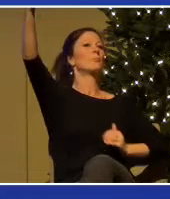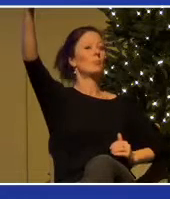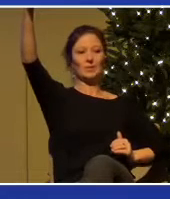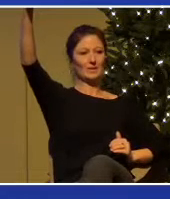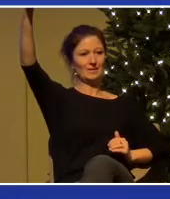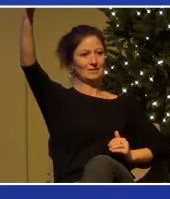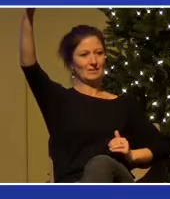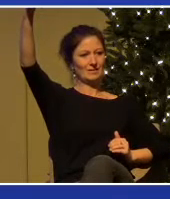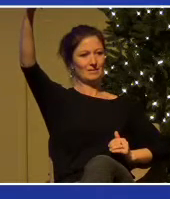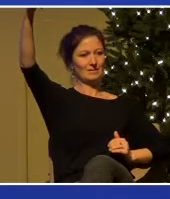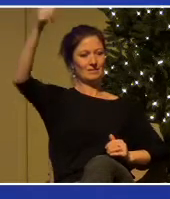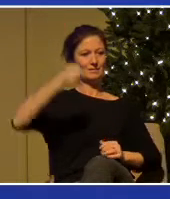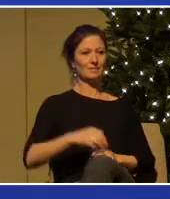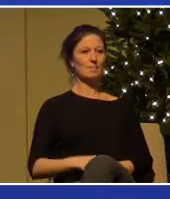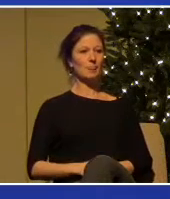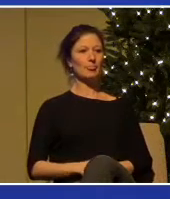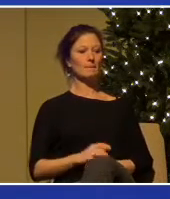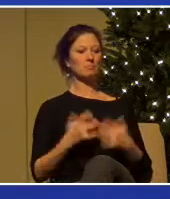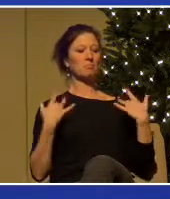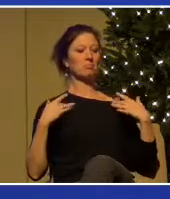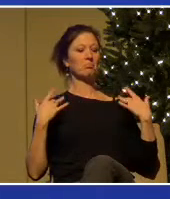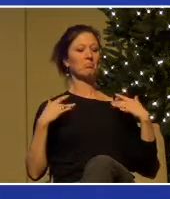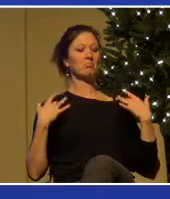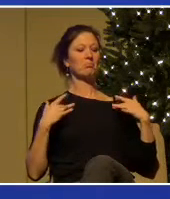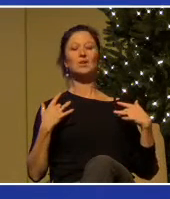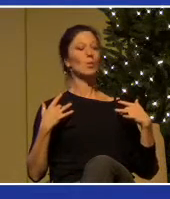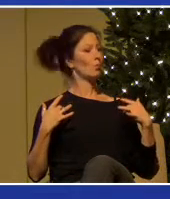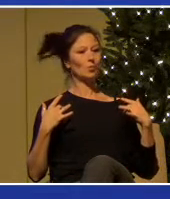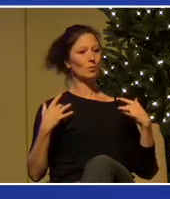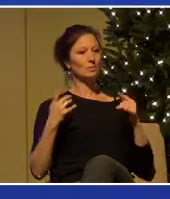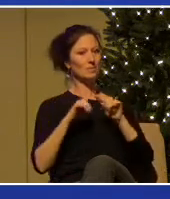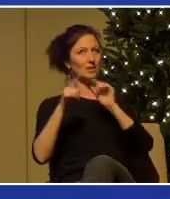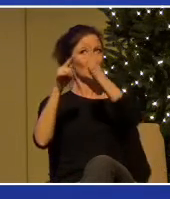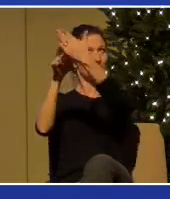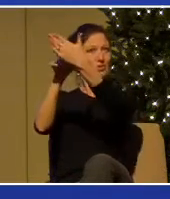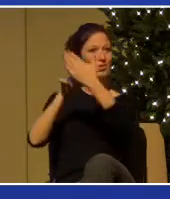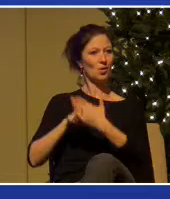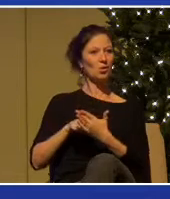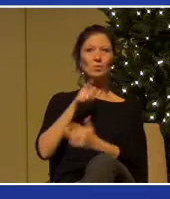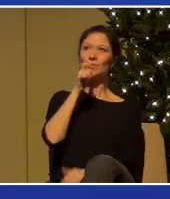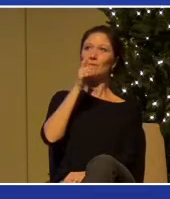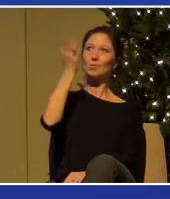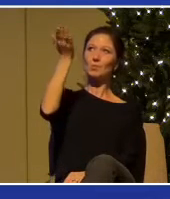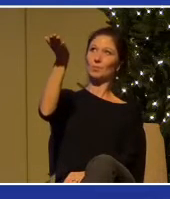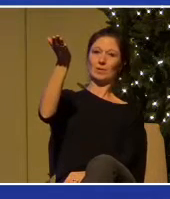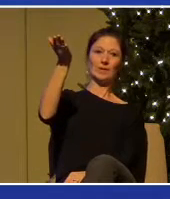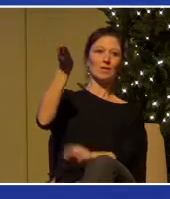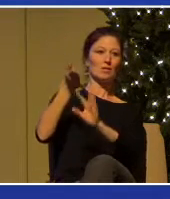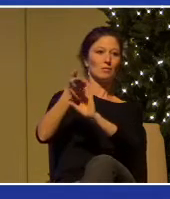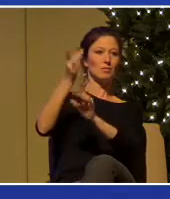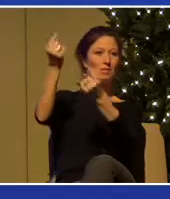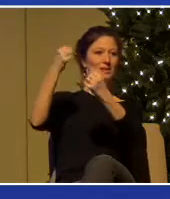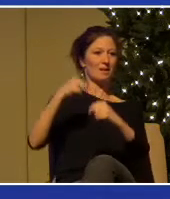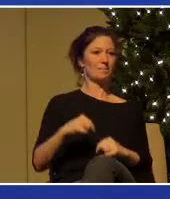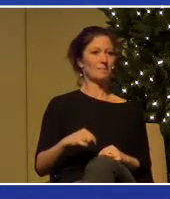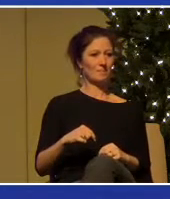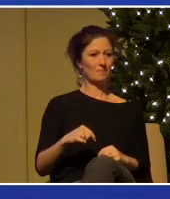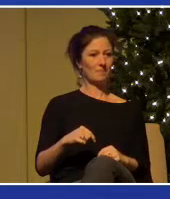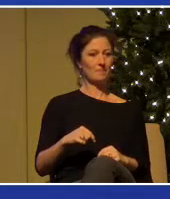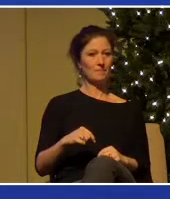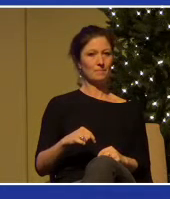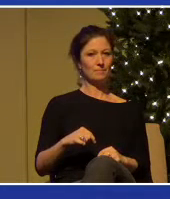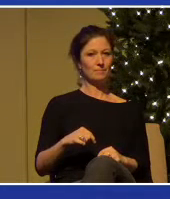thus unknowable and untouchable. He has shown us who he is by his coming. He's not a God who